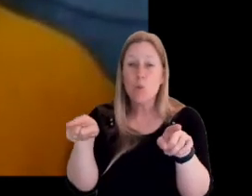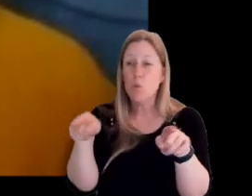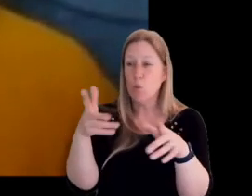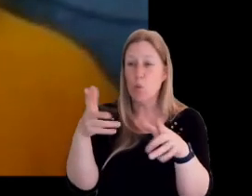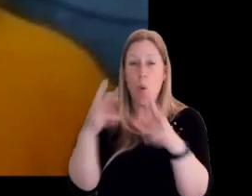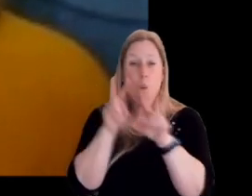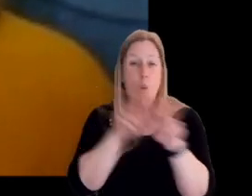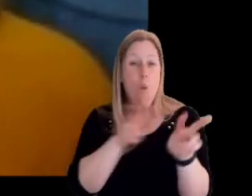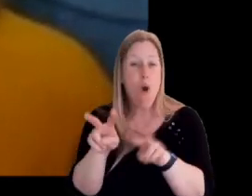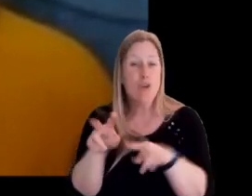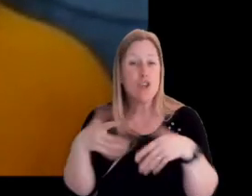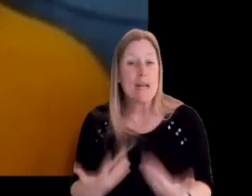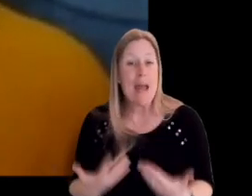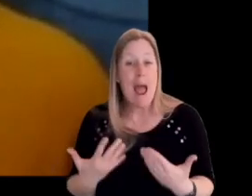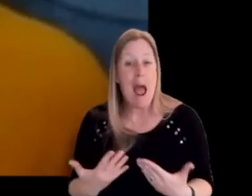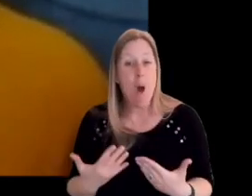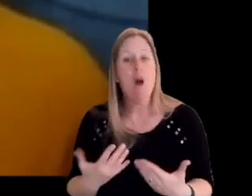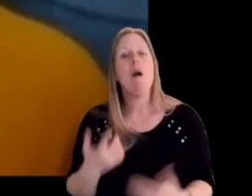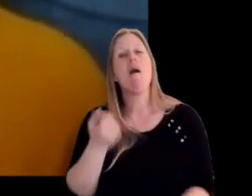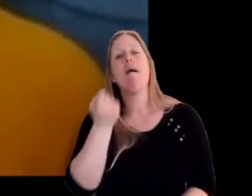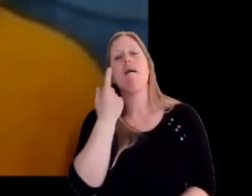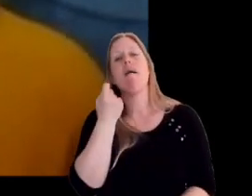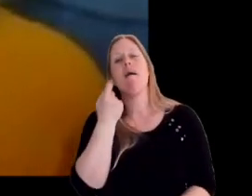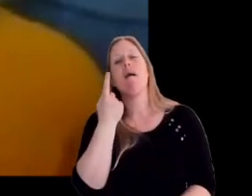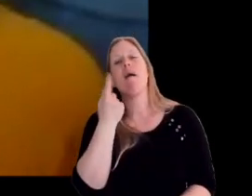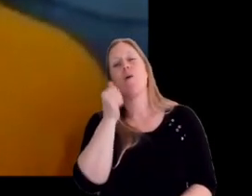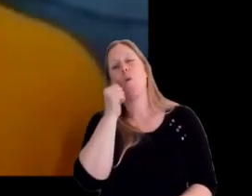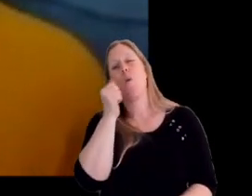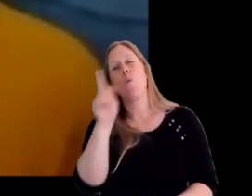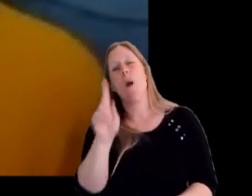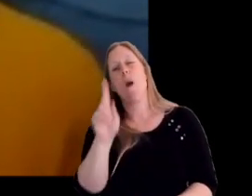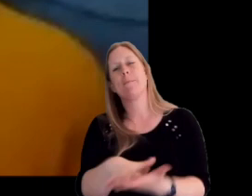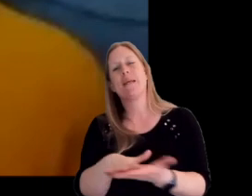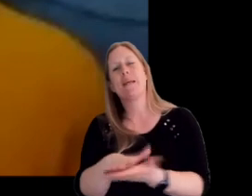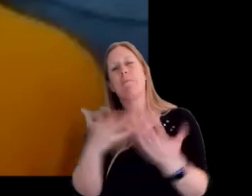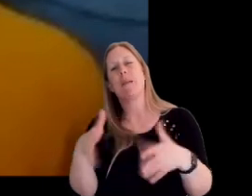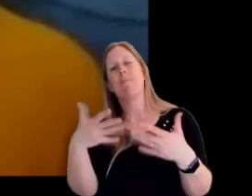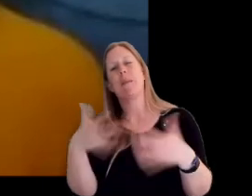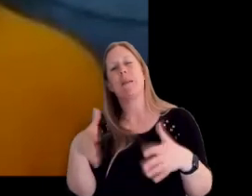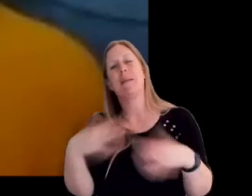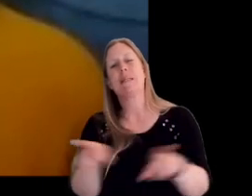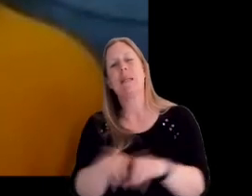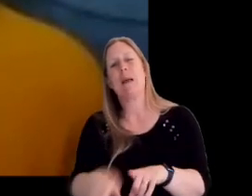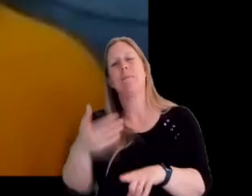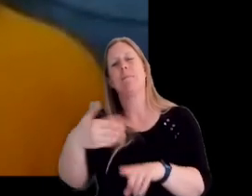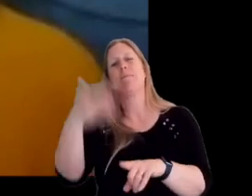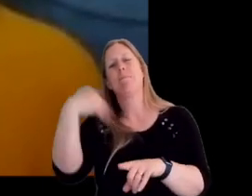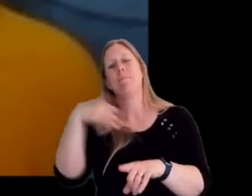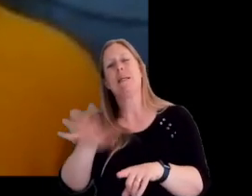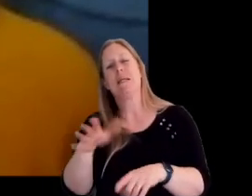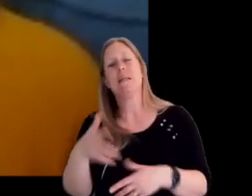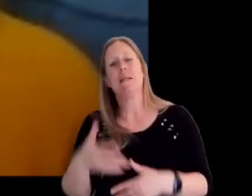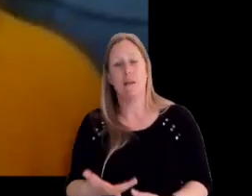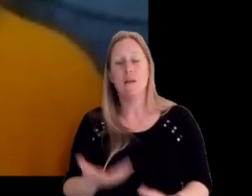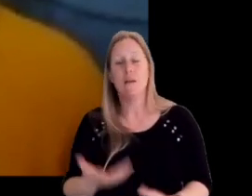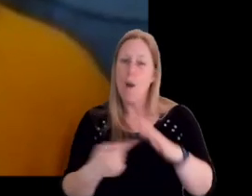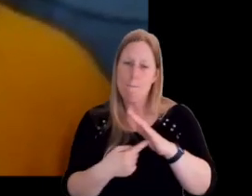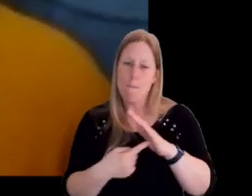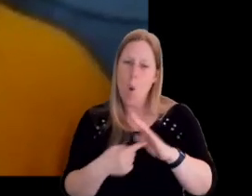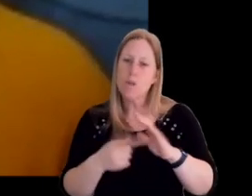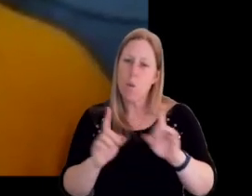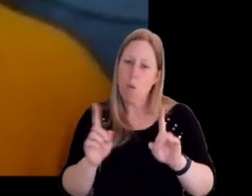now know what I mean, and have maybe done it. But that it's so important to stop